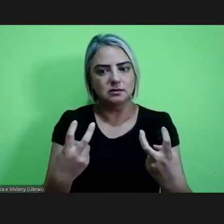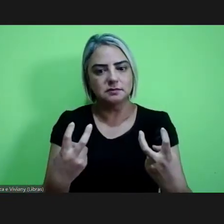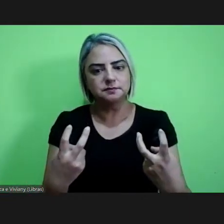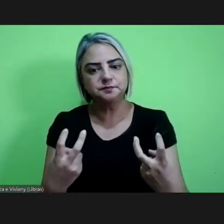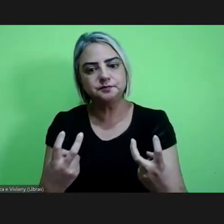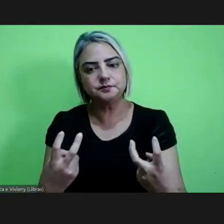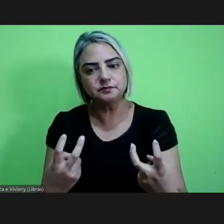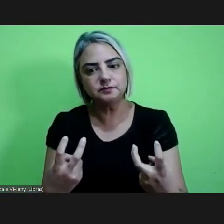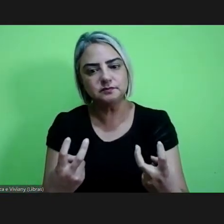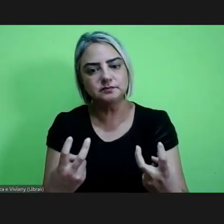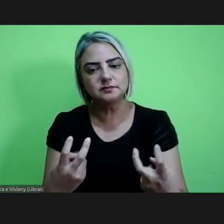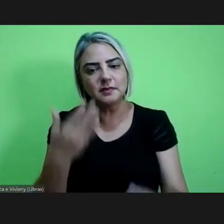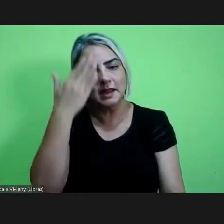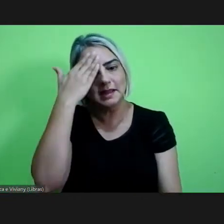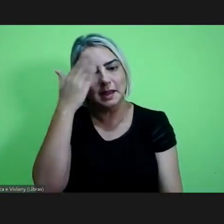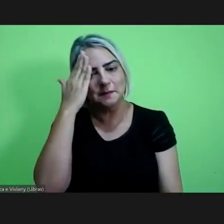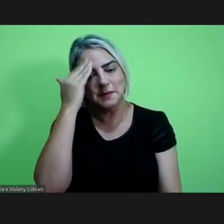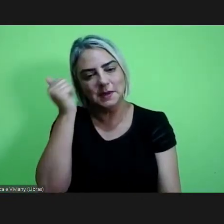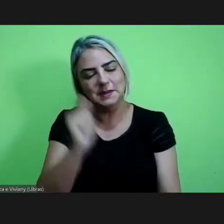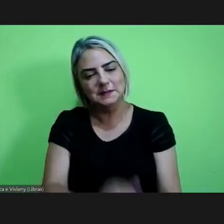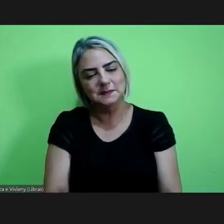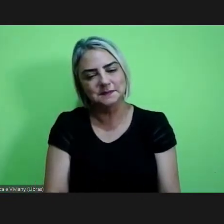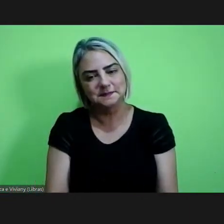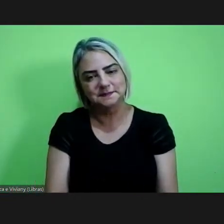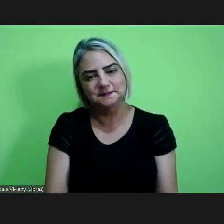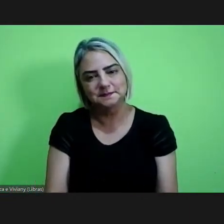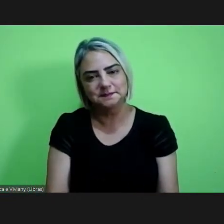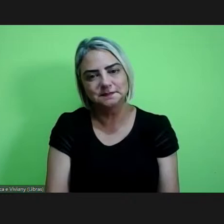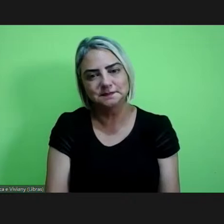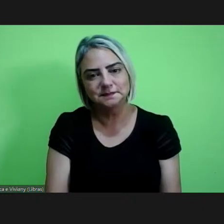have another panel, and see you tomorrow.